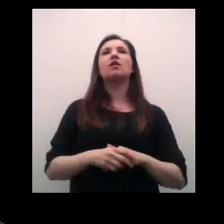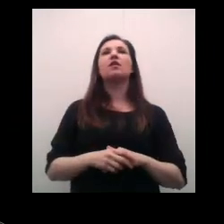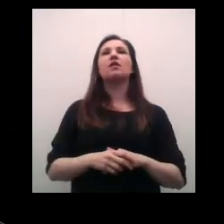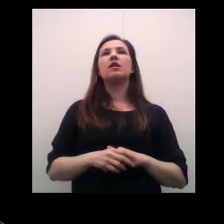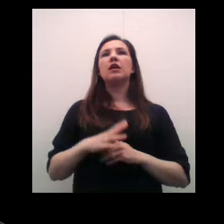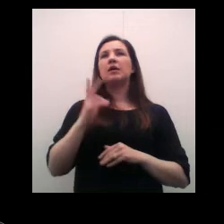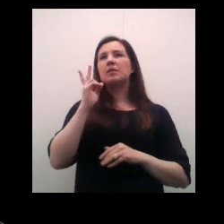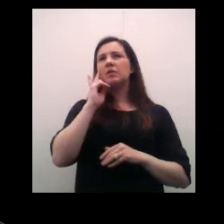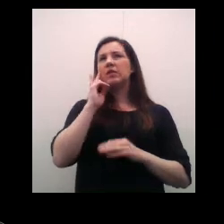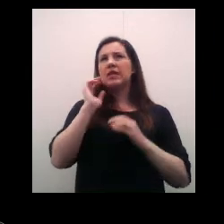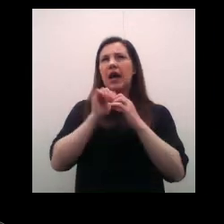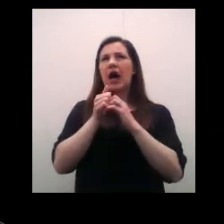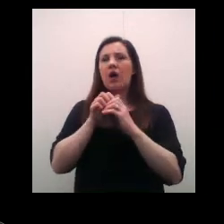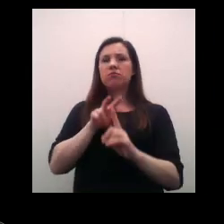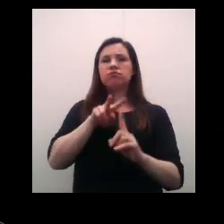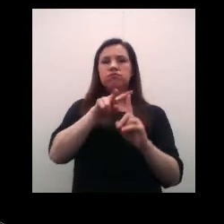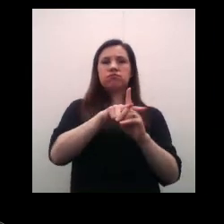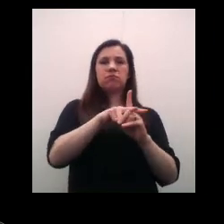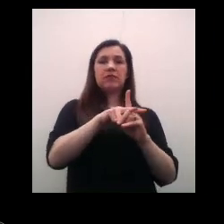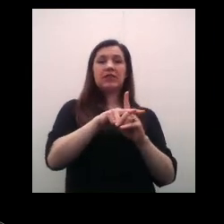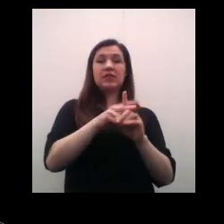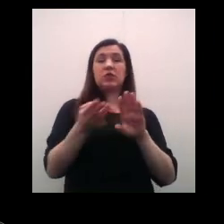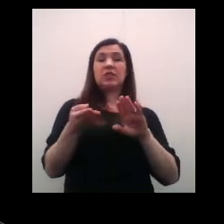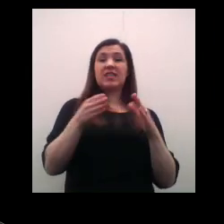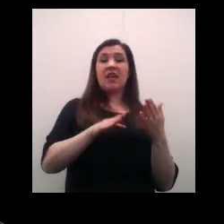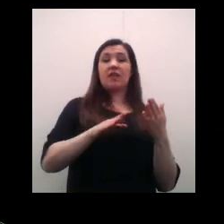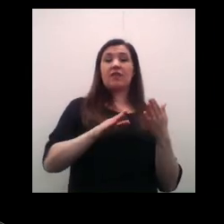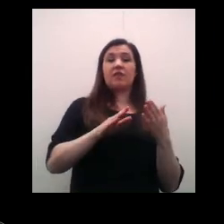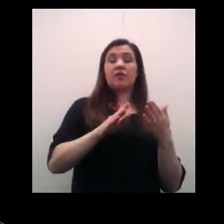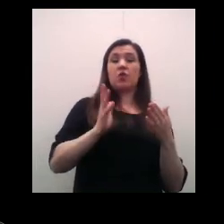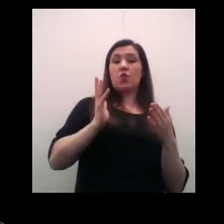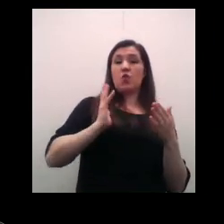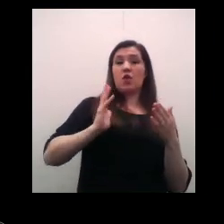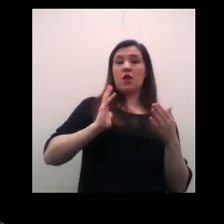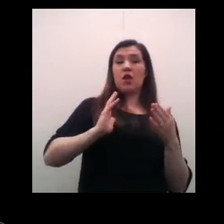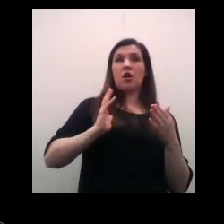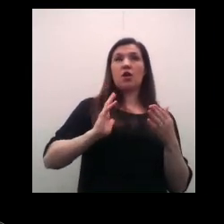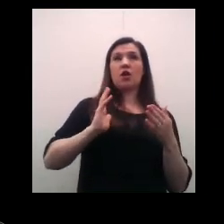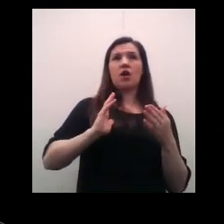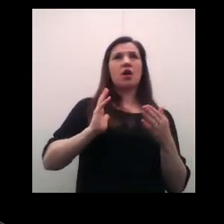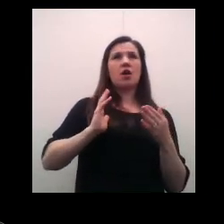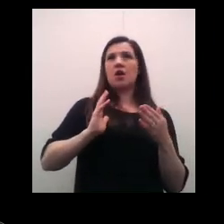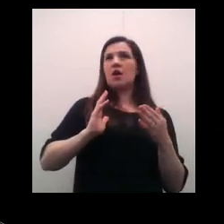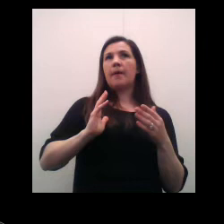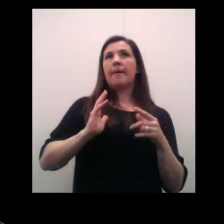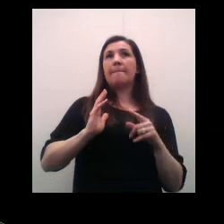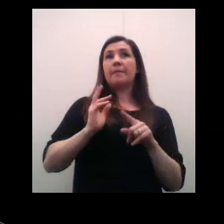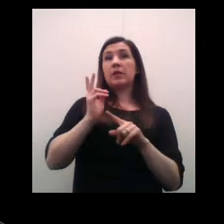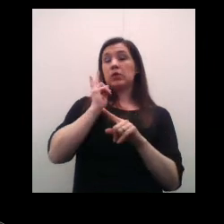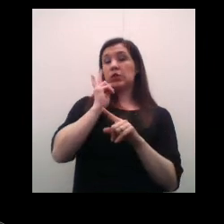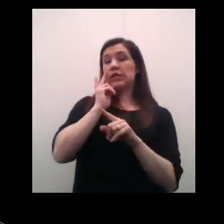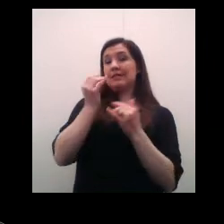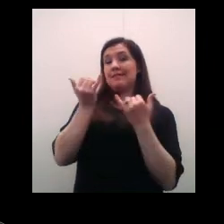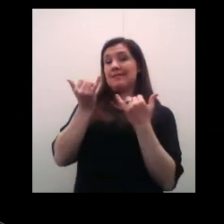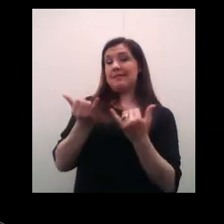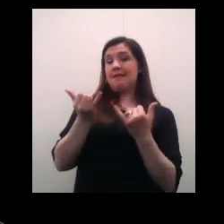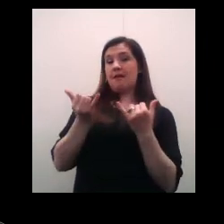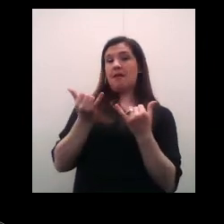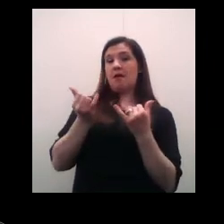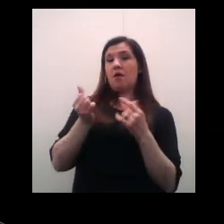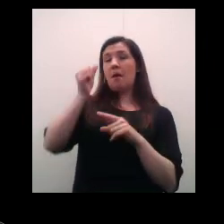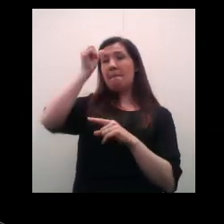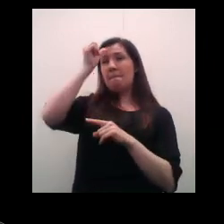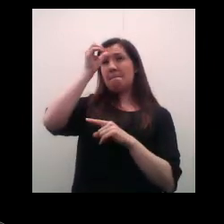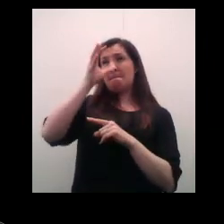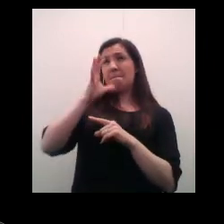as it pertains to the deaths earlier, you will see now, which wasn't always the case, but you will see now that males,